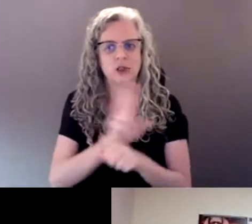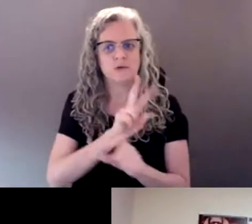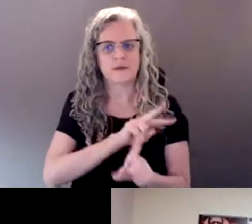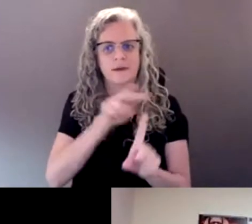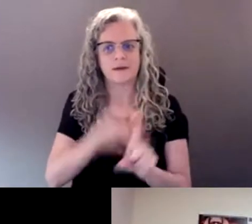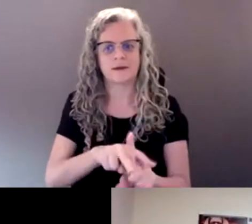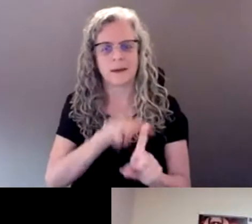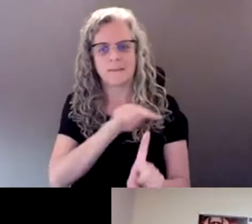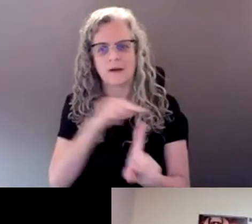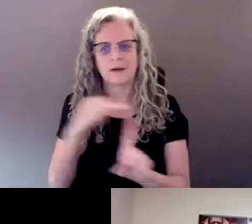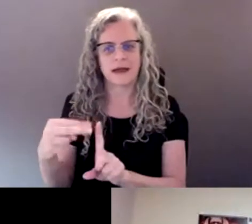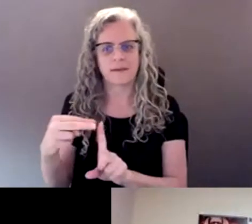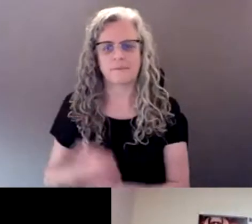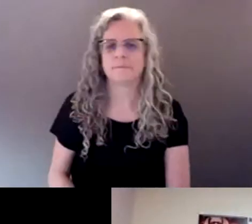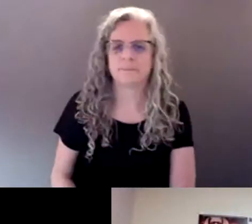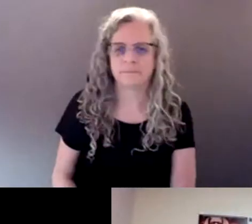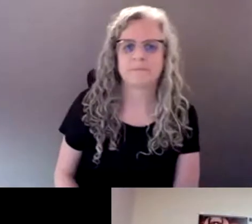that is a beautiful question.